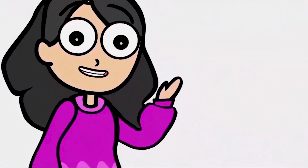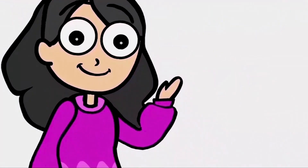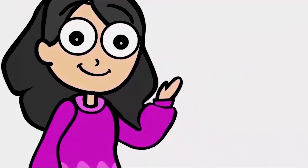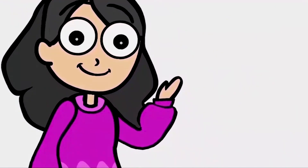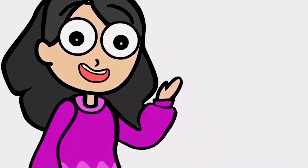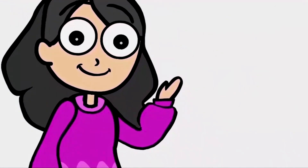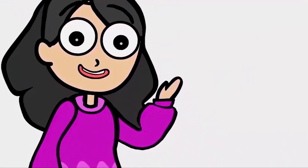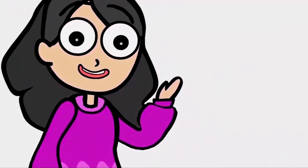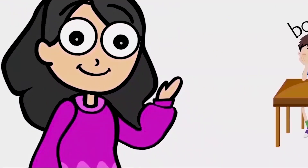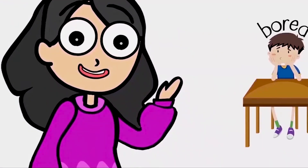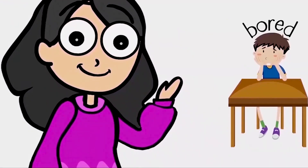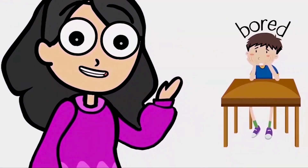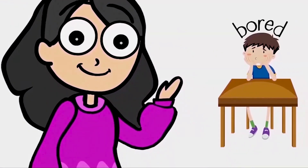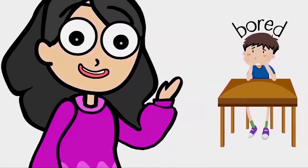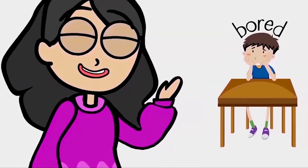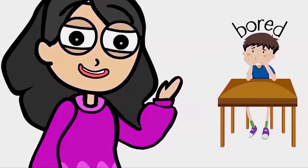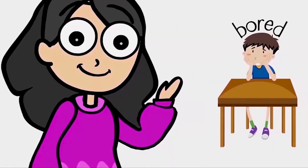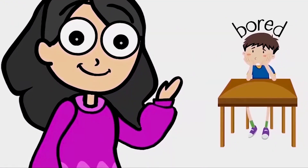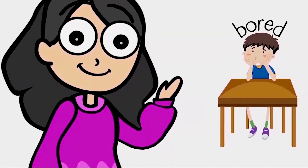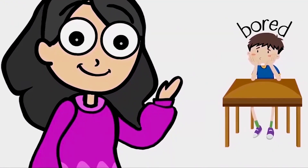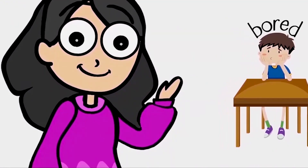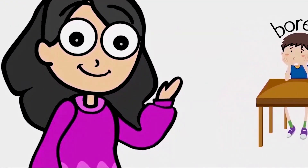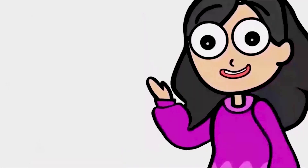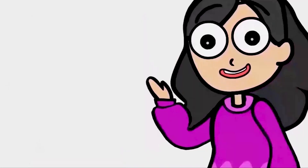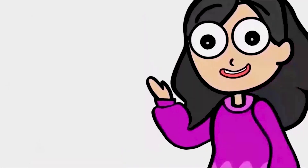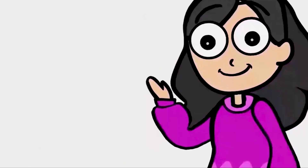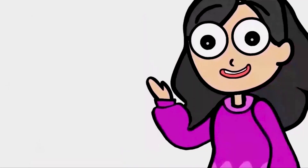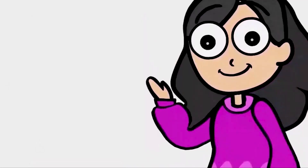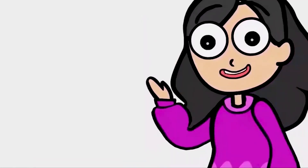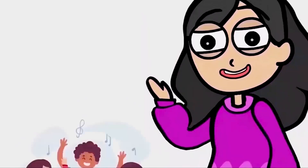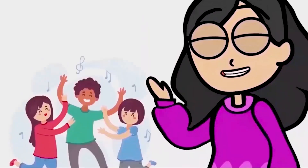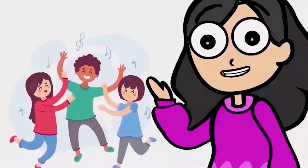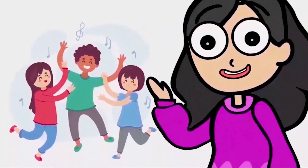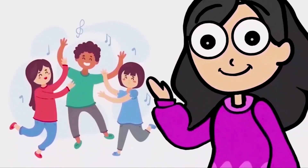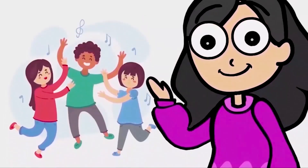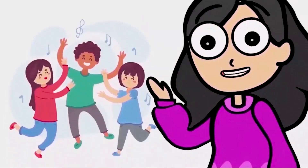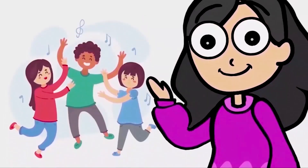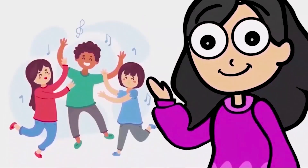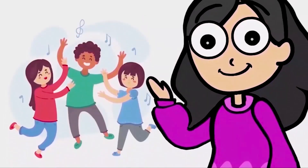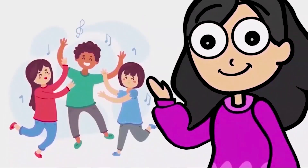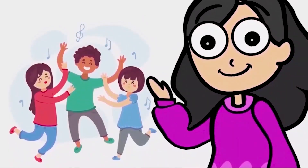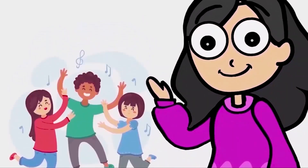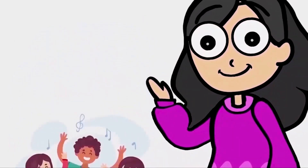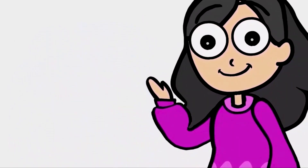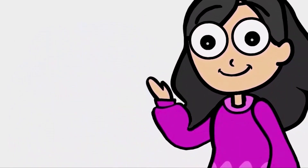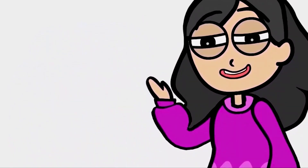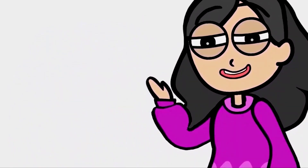Hello friends, are you feeling bored sitting at home? Come on, let's have some